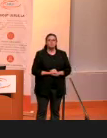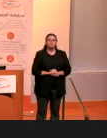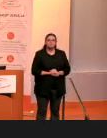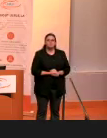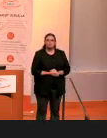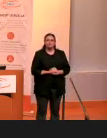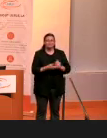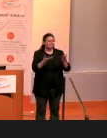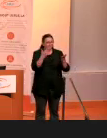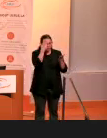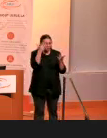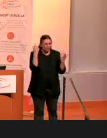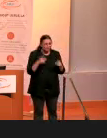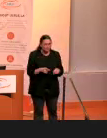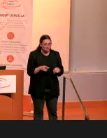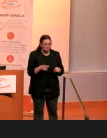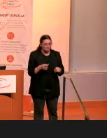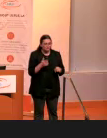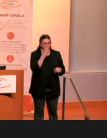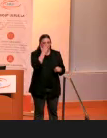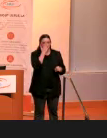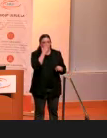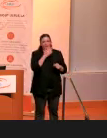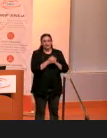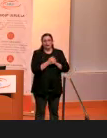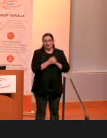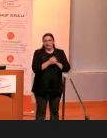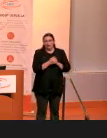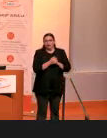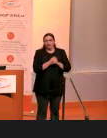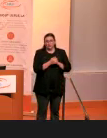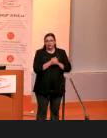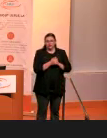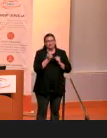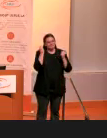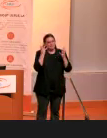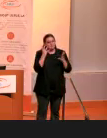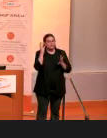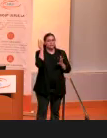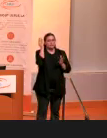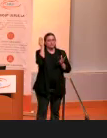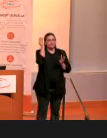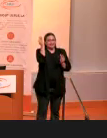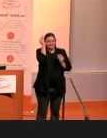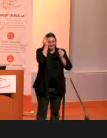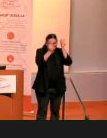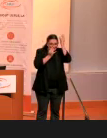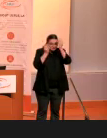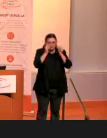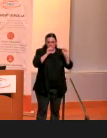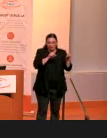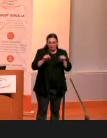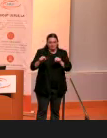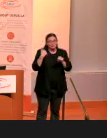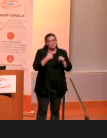So why does this happen? I think there have been a lot of theories, and of course we know that many of